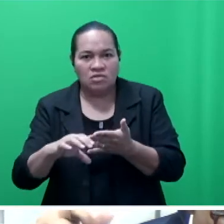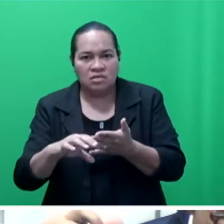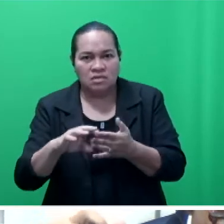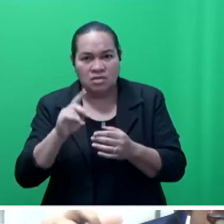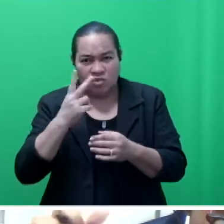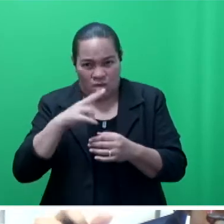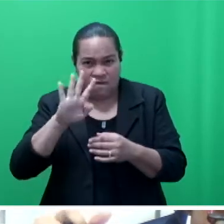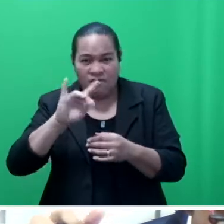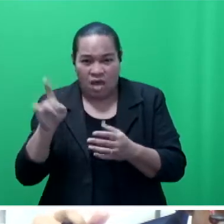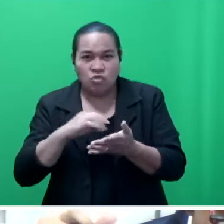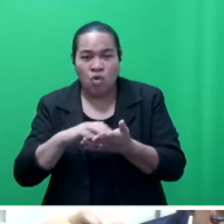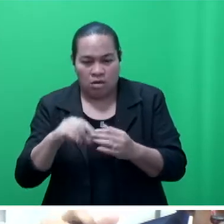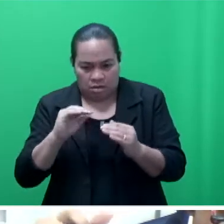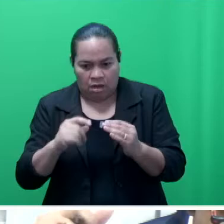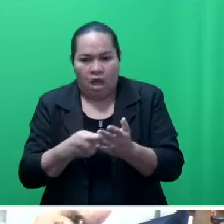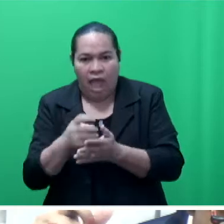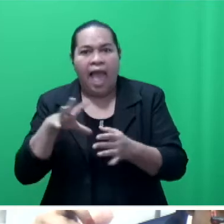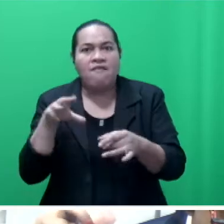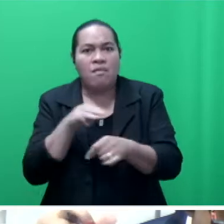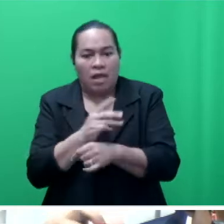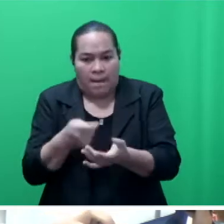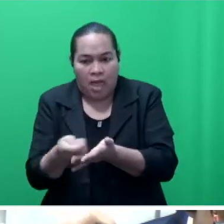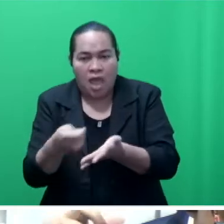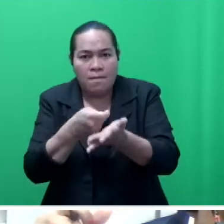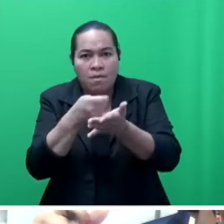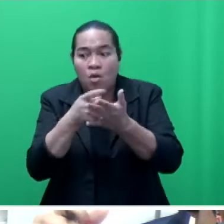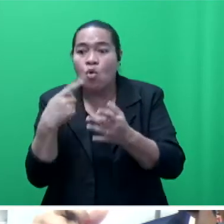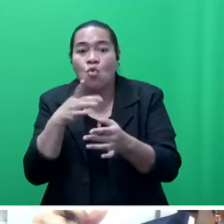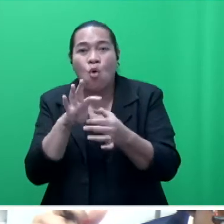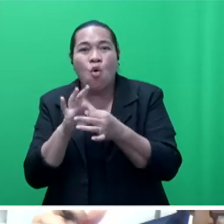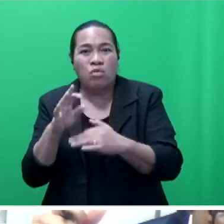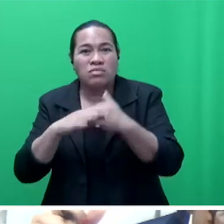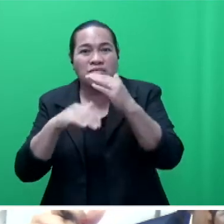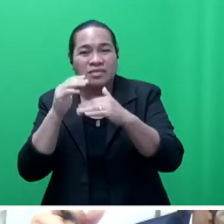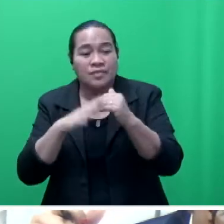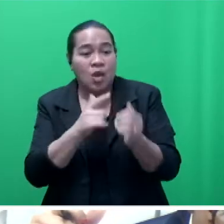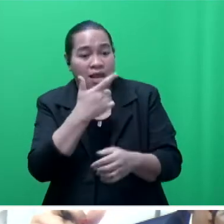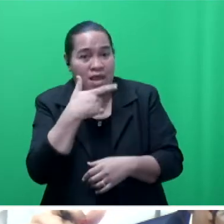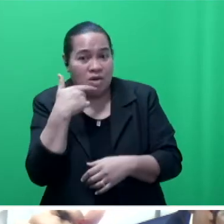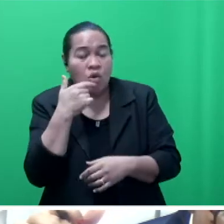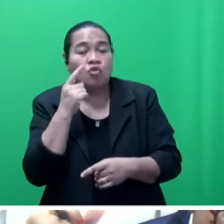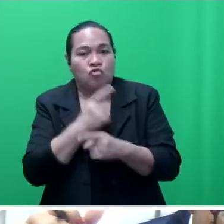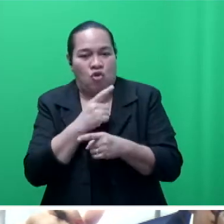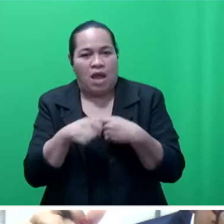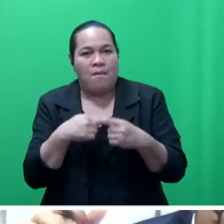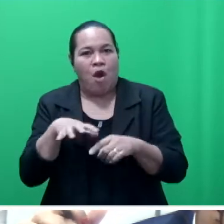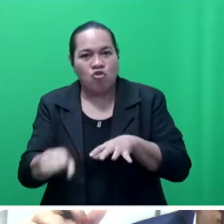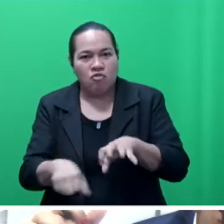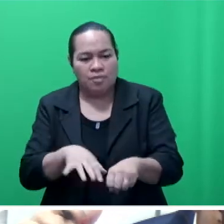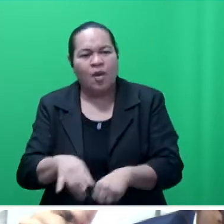sir. That's how much money was being forked out to these private individuals. Honourable Gerengere Tambua talks about corruption. That's what she should be looking